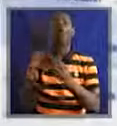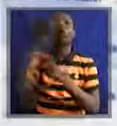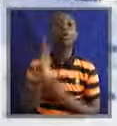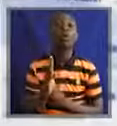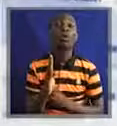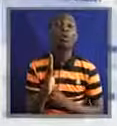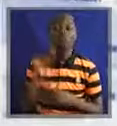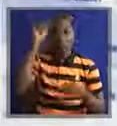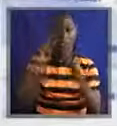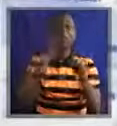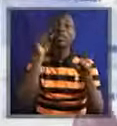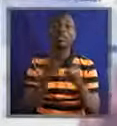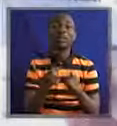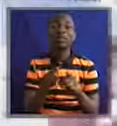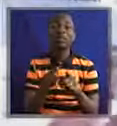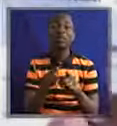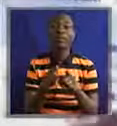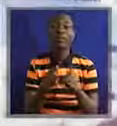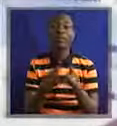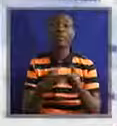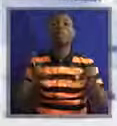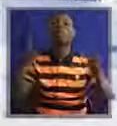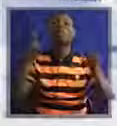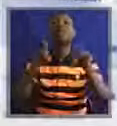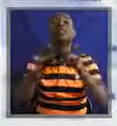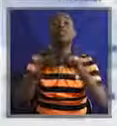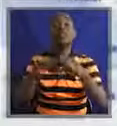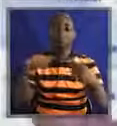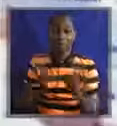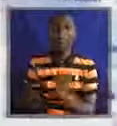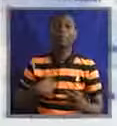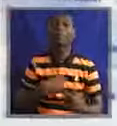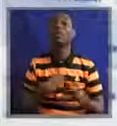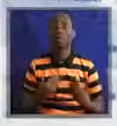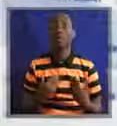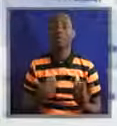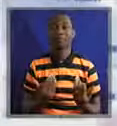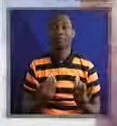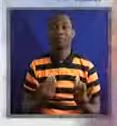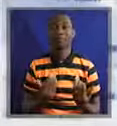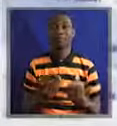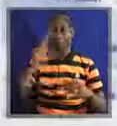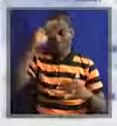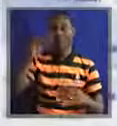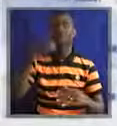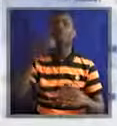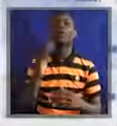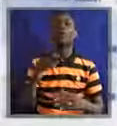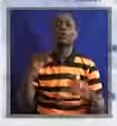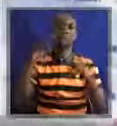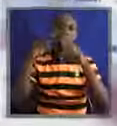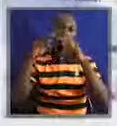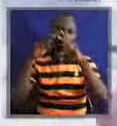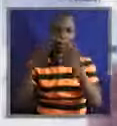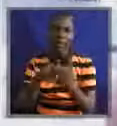Odopopa wuti me sabi ana gana for yete ho man of God prophet deben debe prophet deben deben nipa